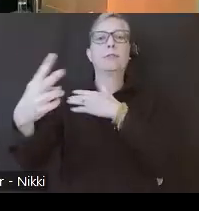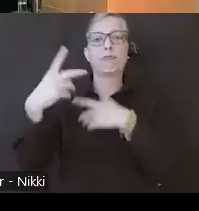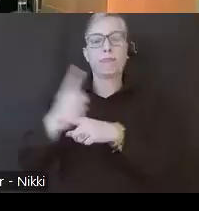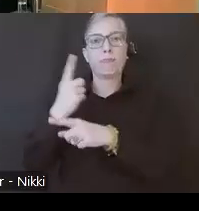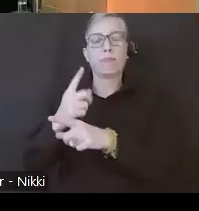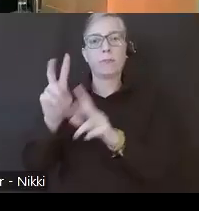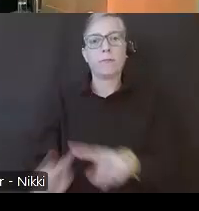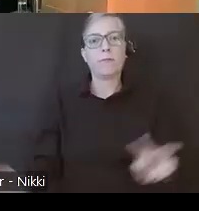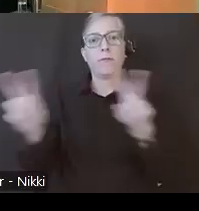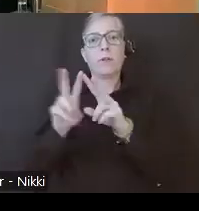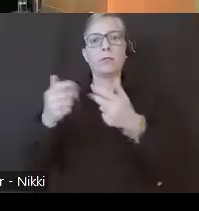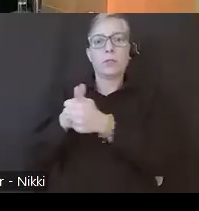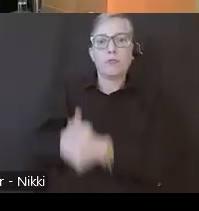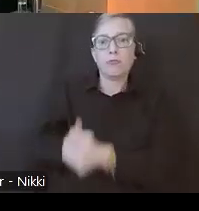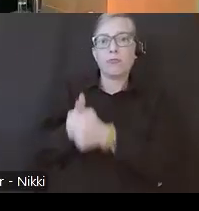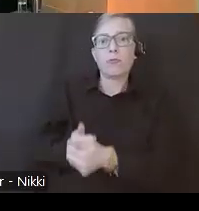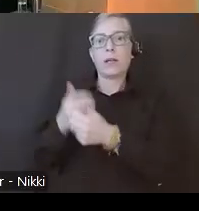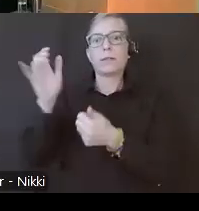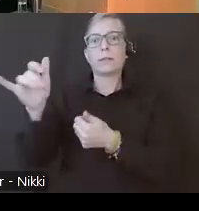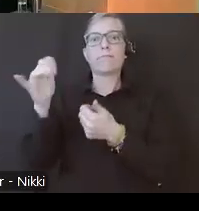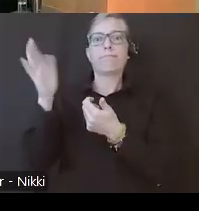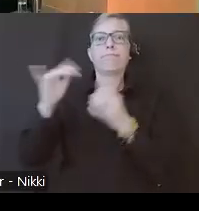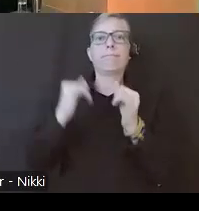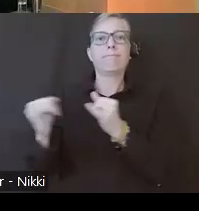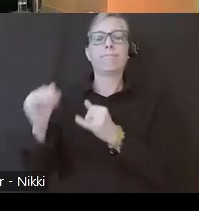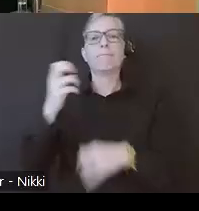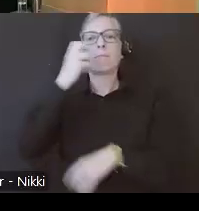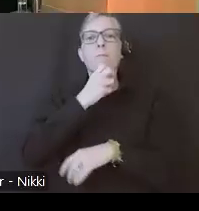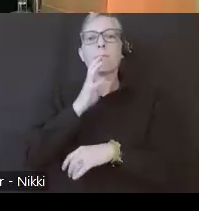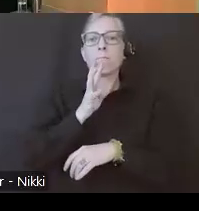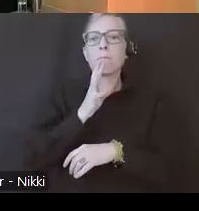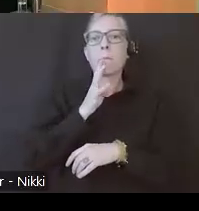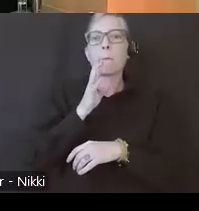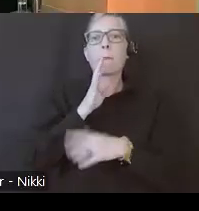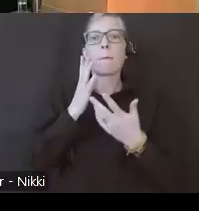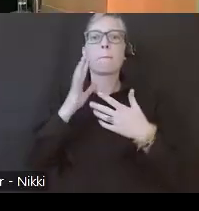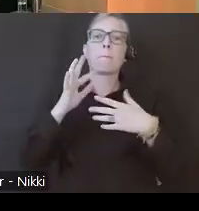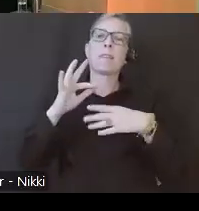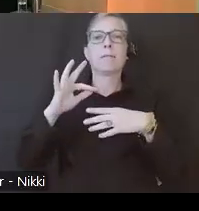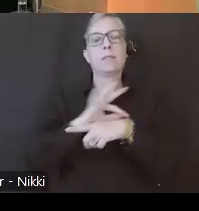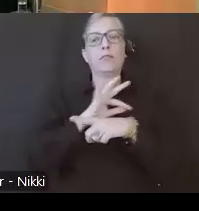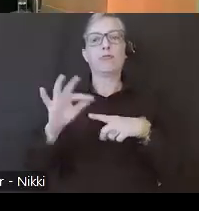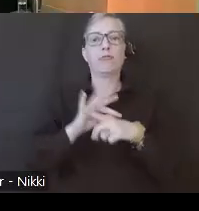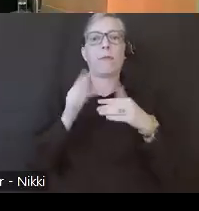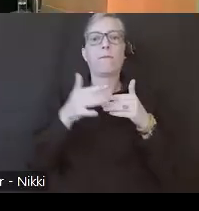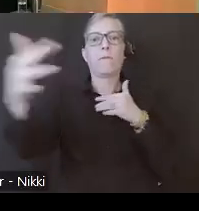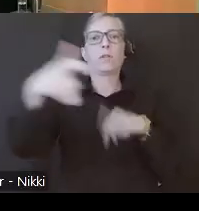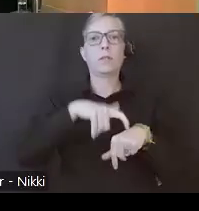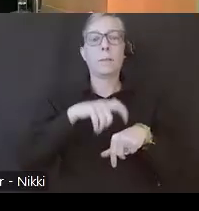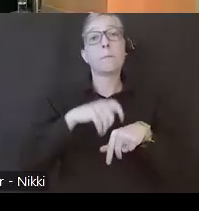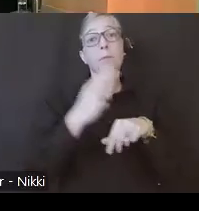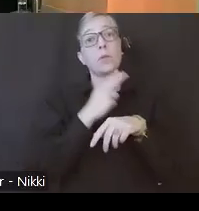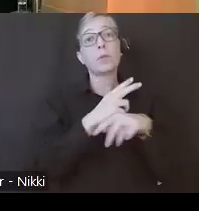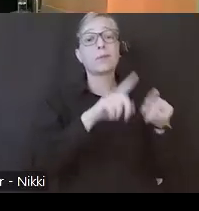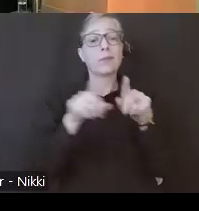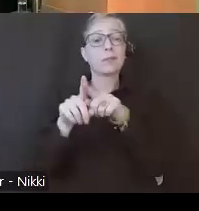features over time. This measure is calculated for each individual subject, and we can use it as a dependent variable to